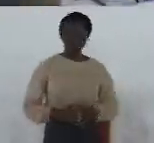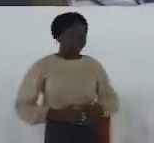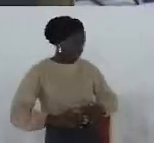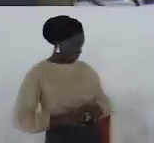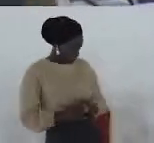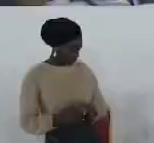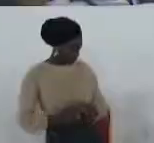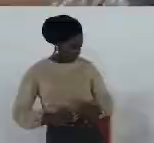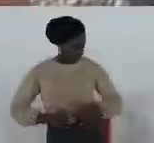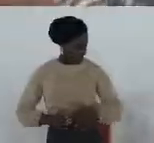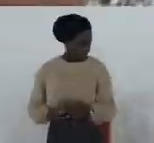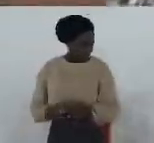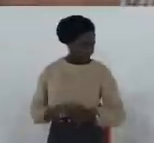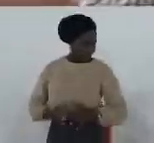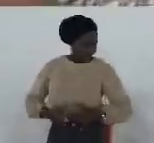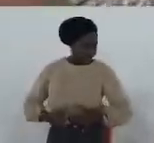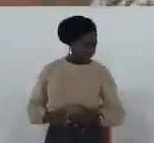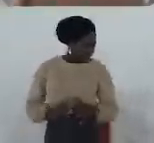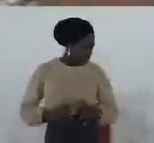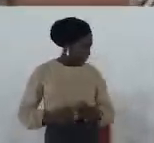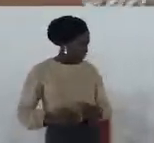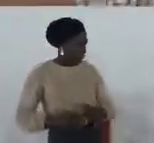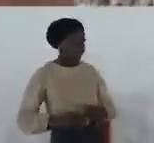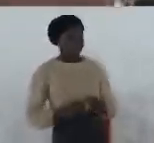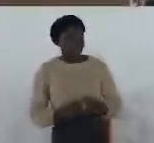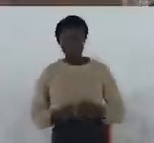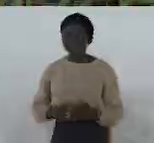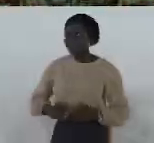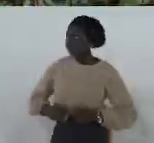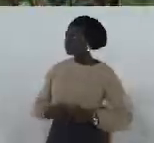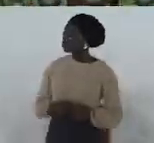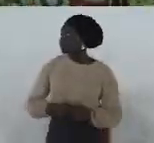times five times five